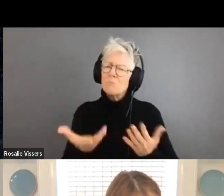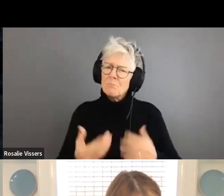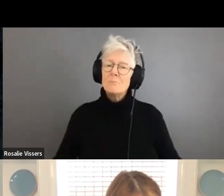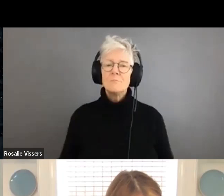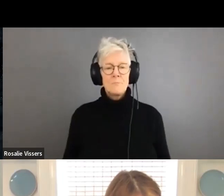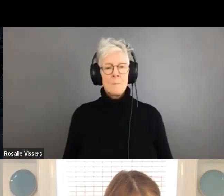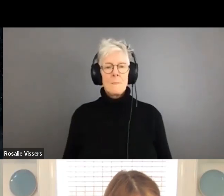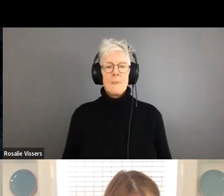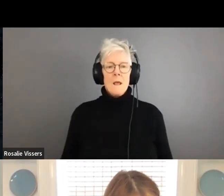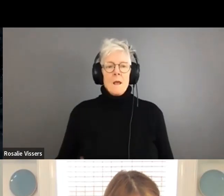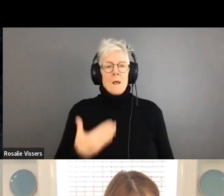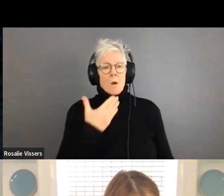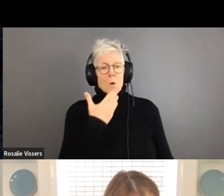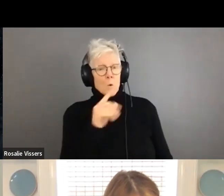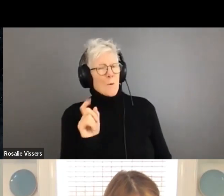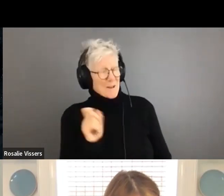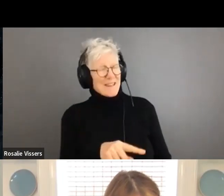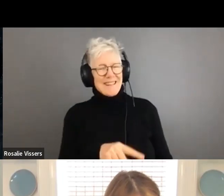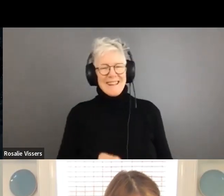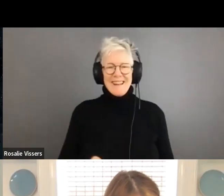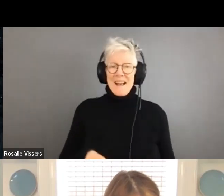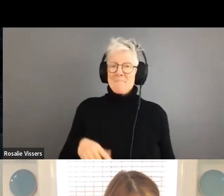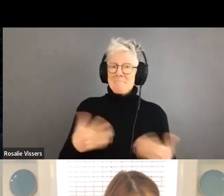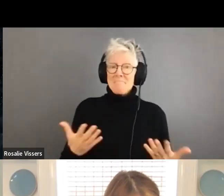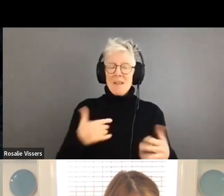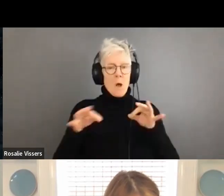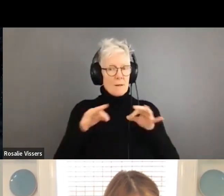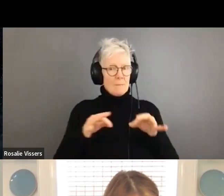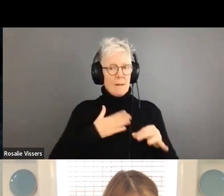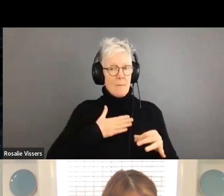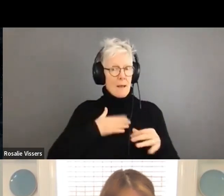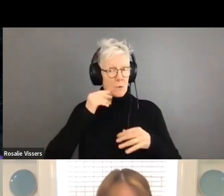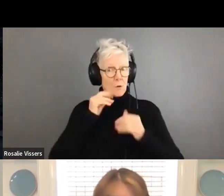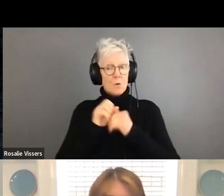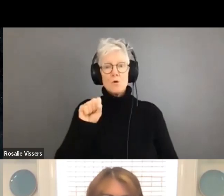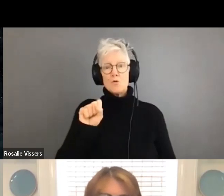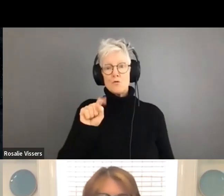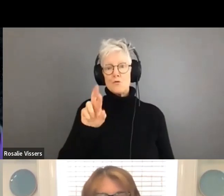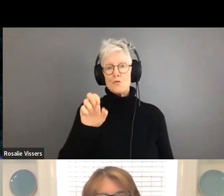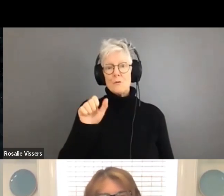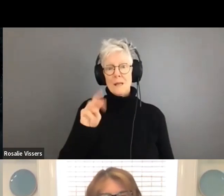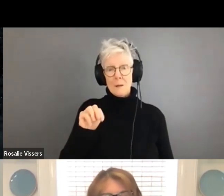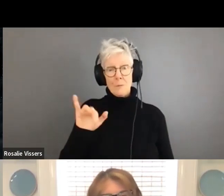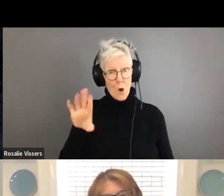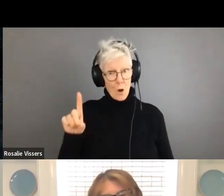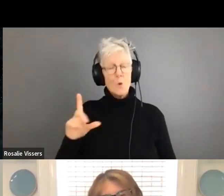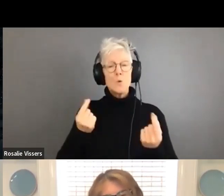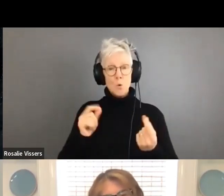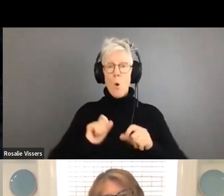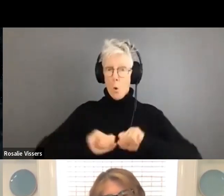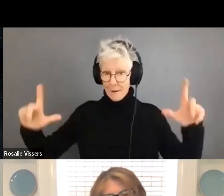Good question. So what I'll tell you, Jason, I'll run you through what I do for a StreamYard. Go into StreamYard, set up my mic, set up my